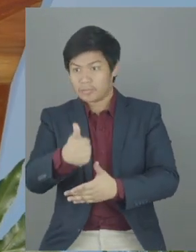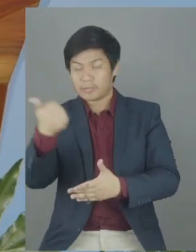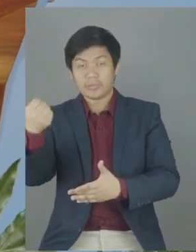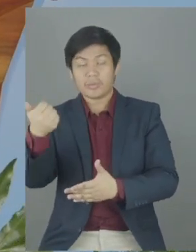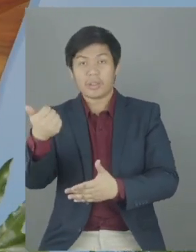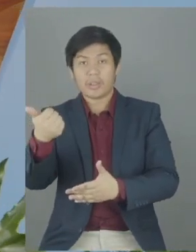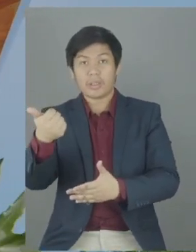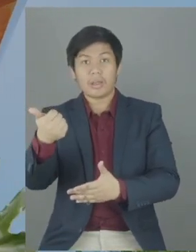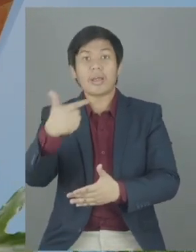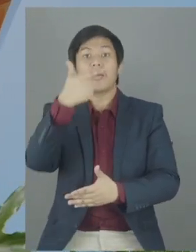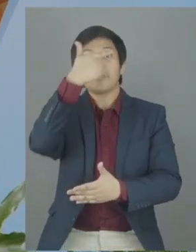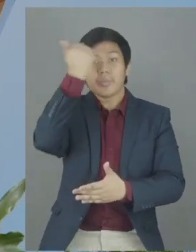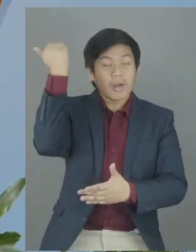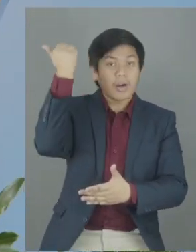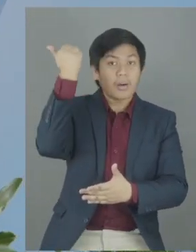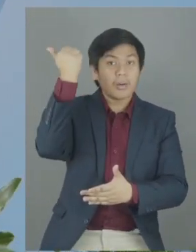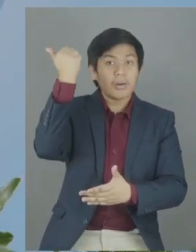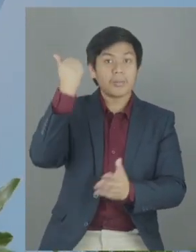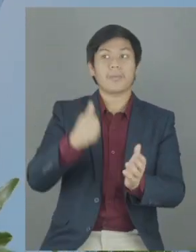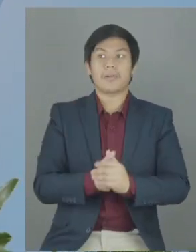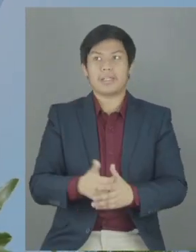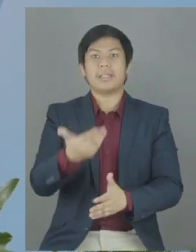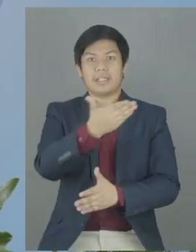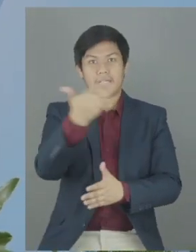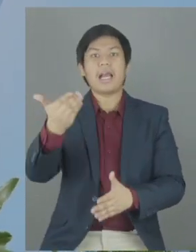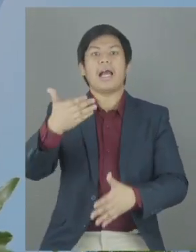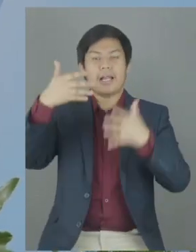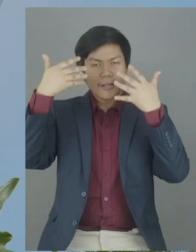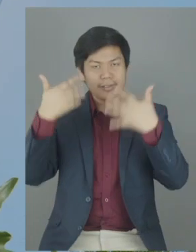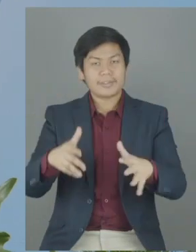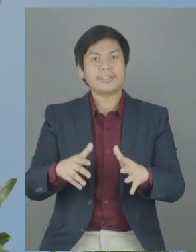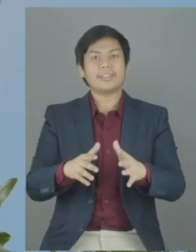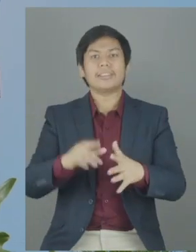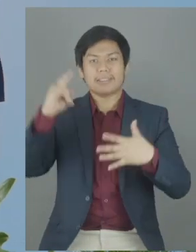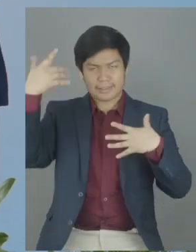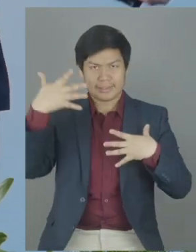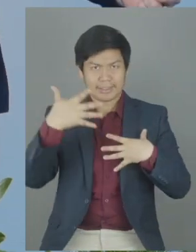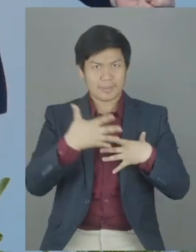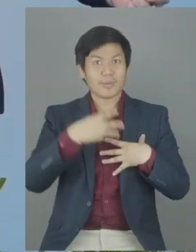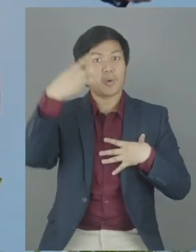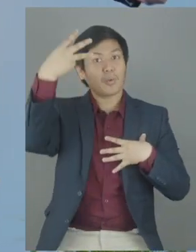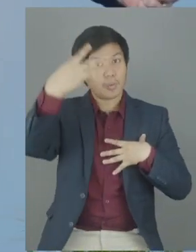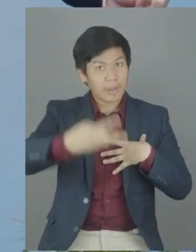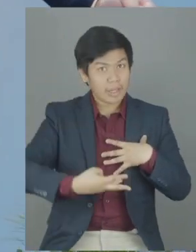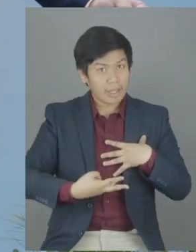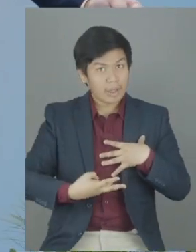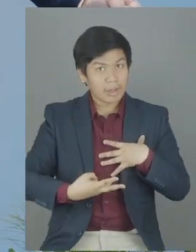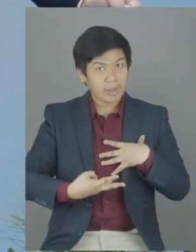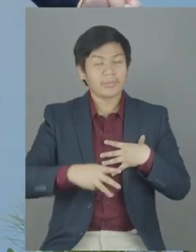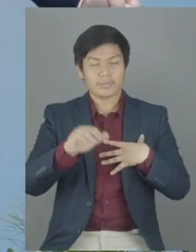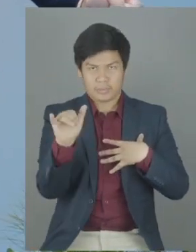it's because you have been graciously welcomed too.